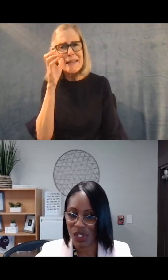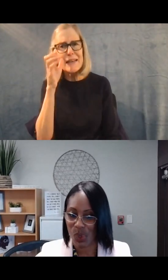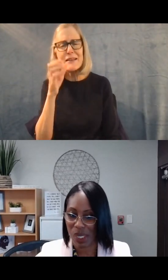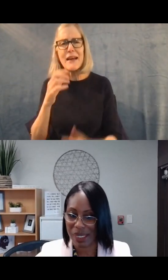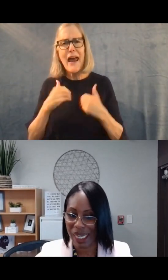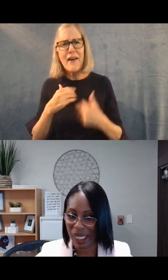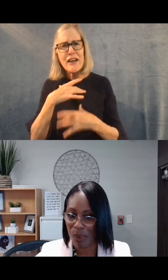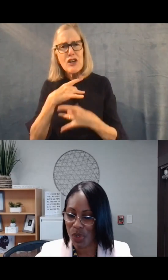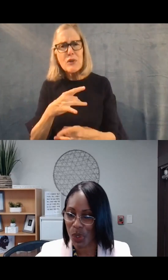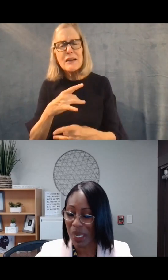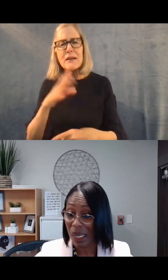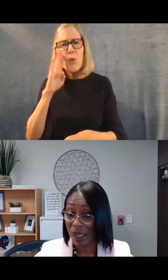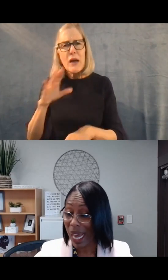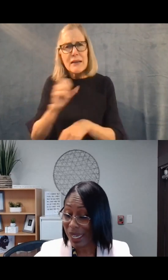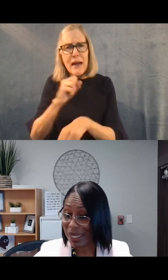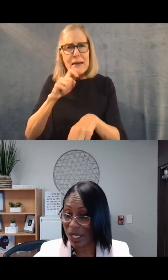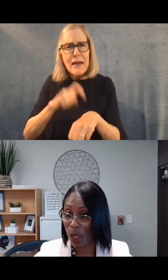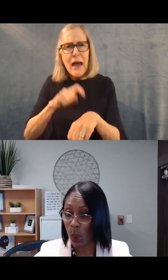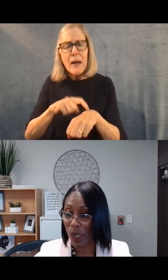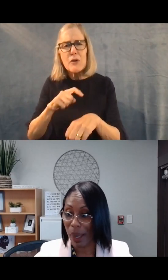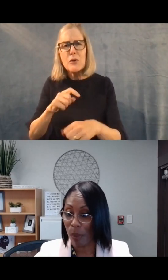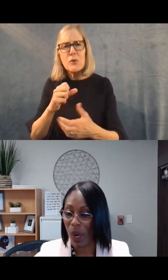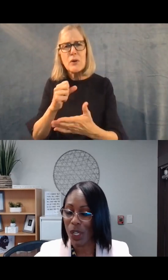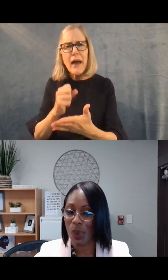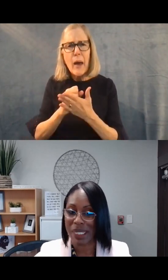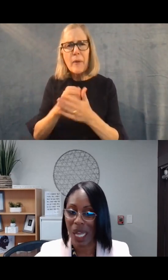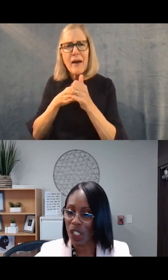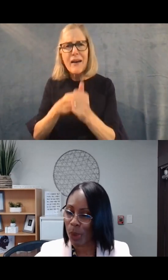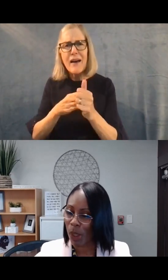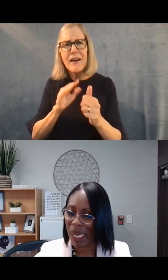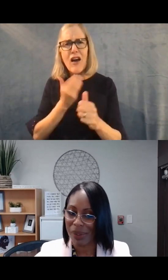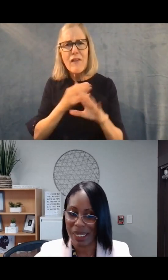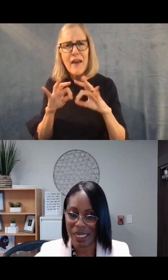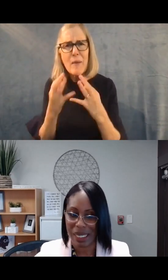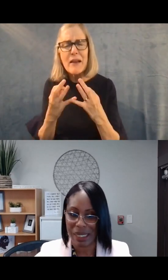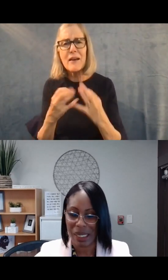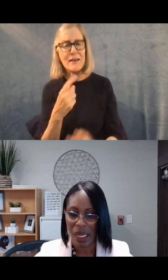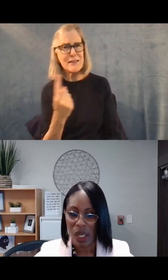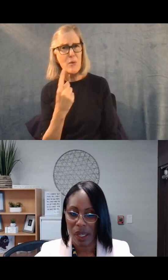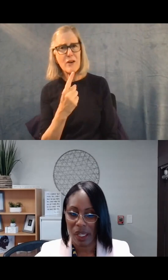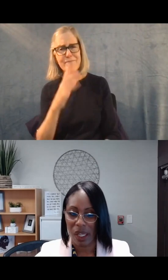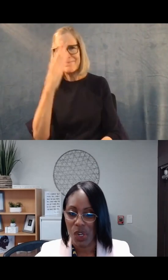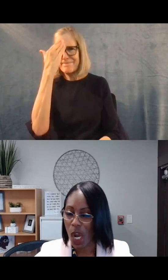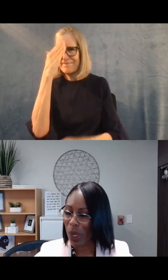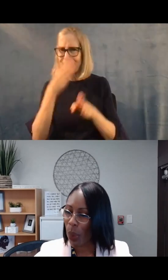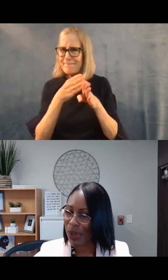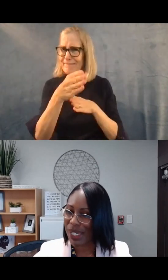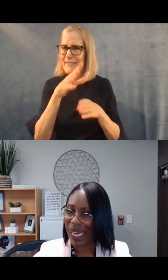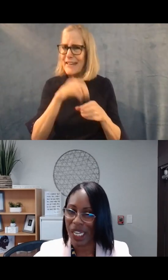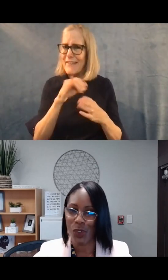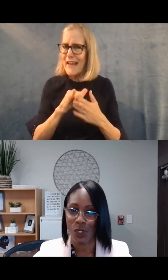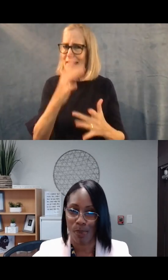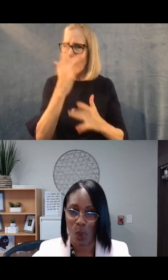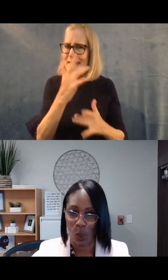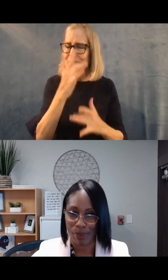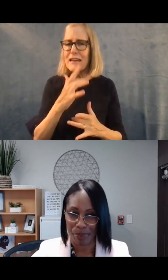the extra time to guide us, one who was knowledgeable about the disease, knowing where to guide